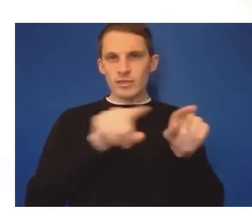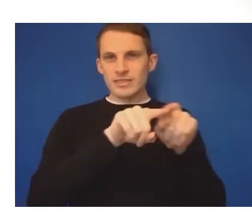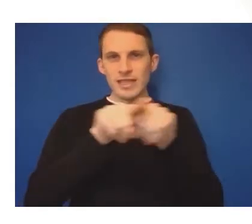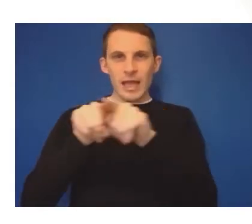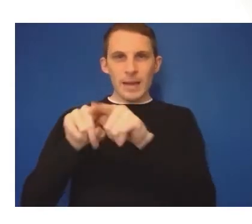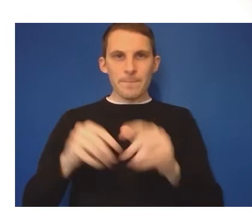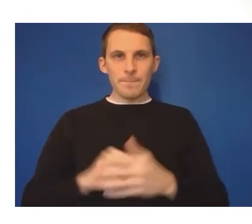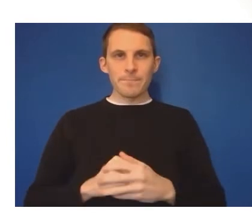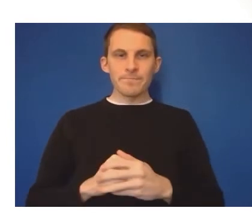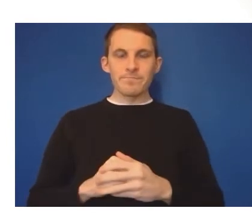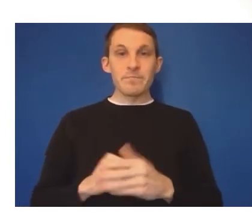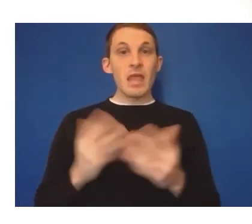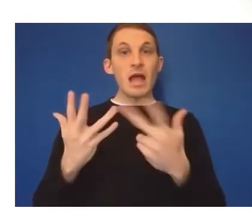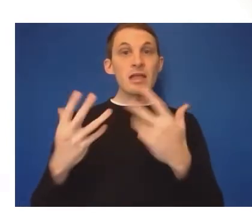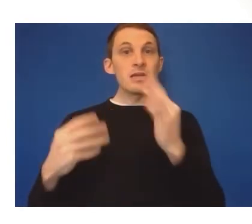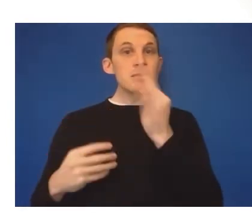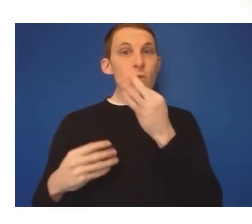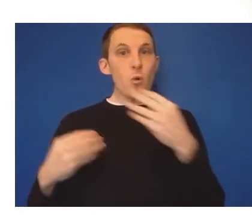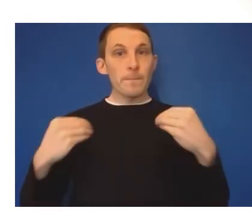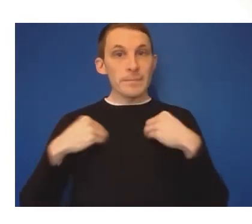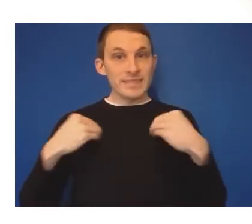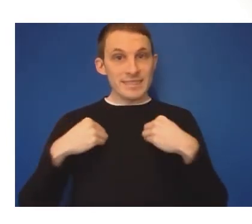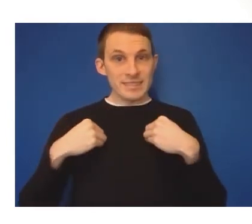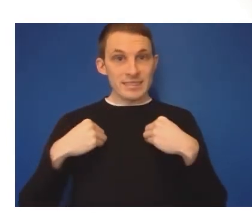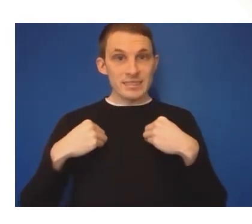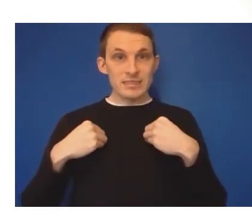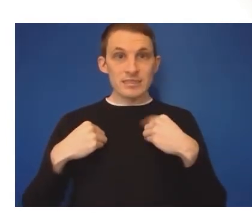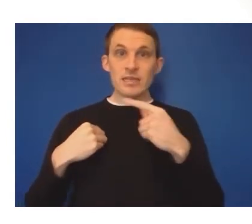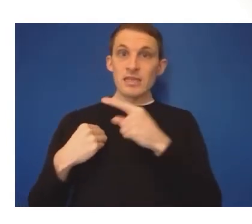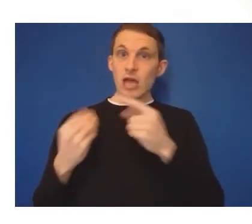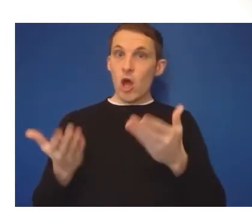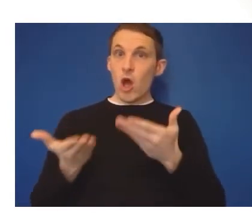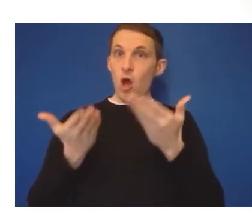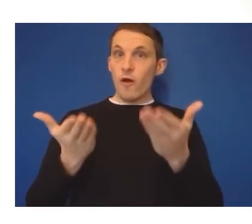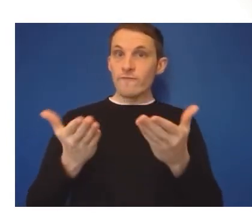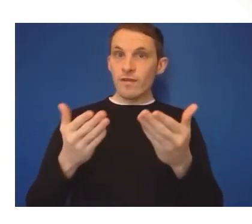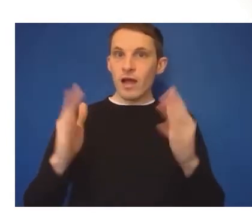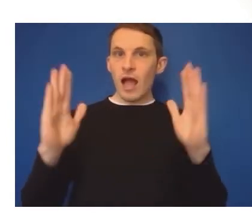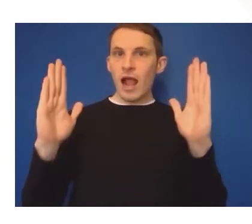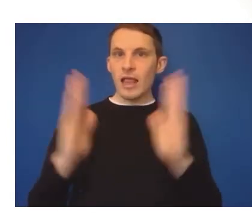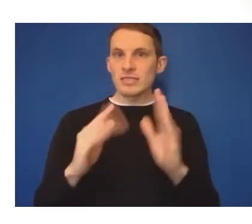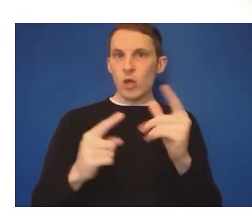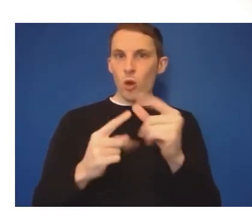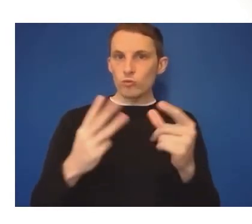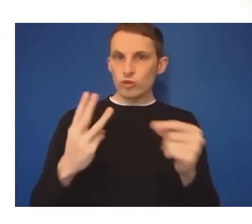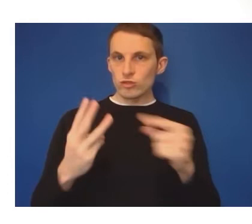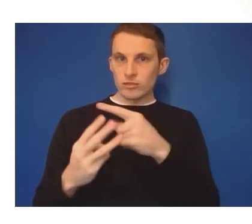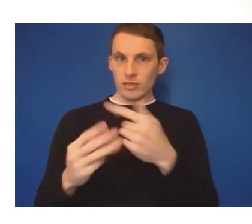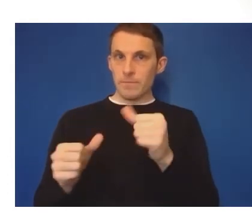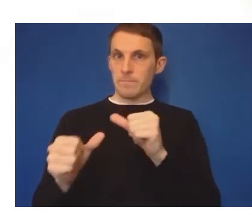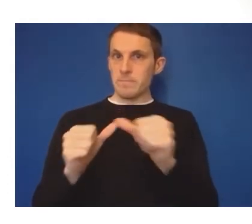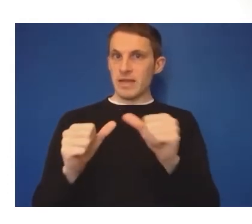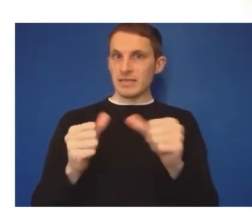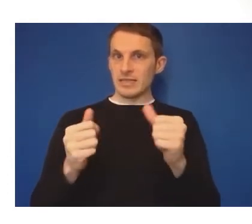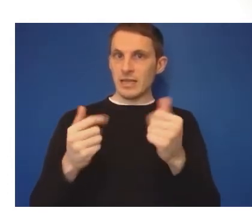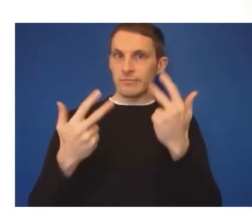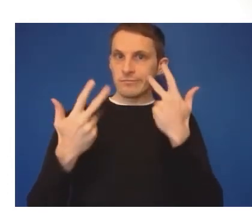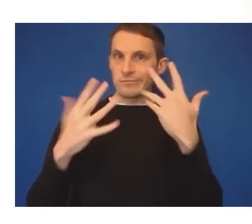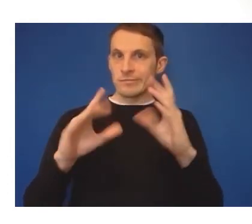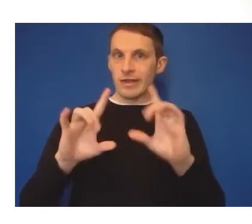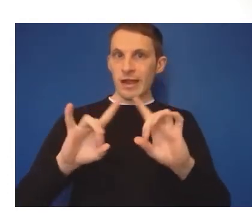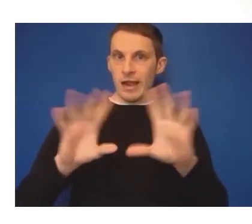Smaller suppliers with less offerings often did better on at least some of these dimensions, just because they weren't making